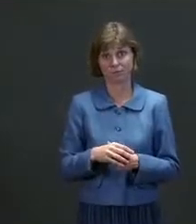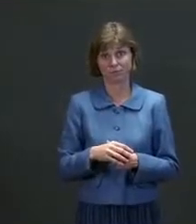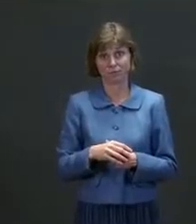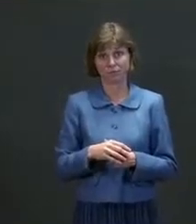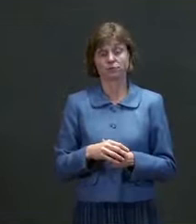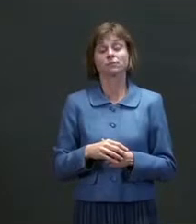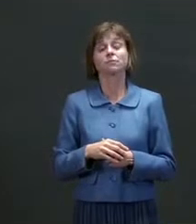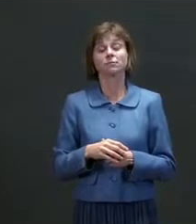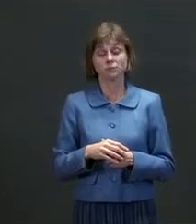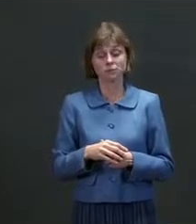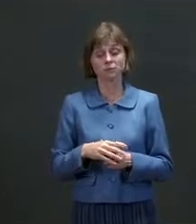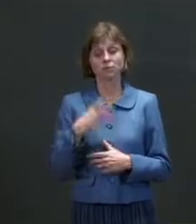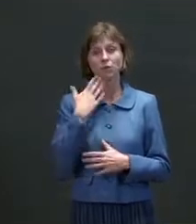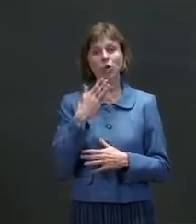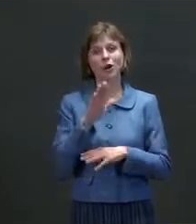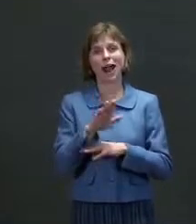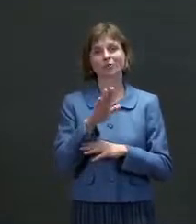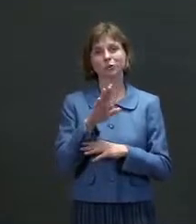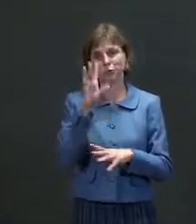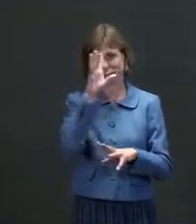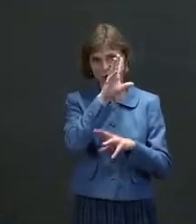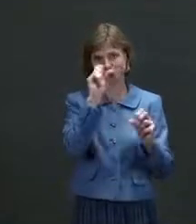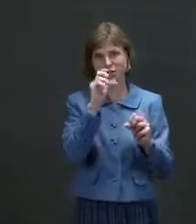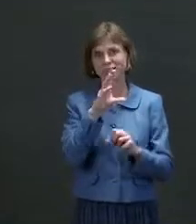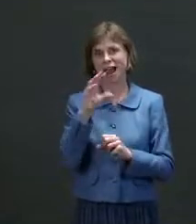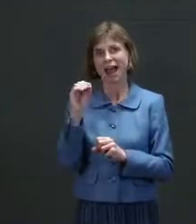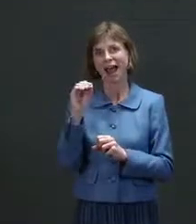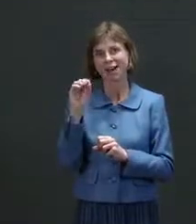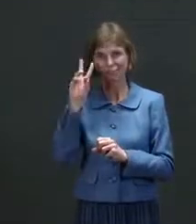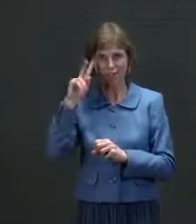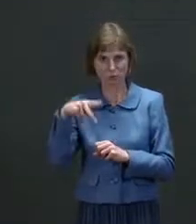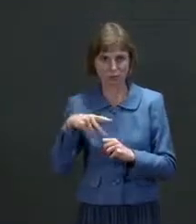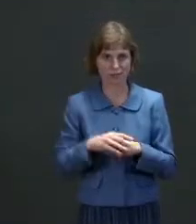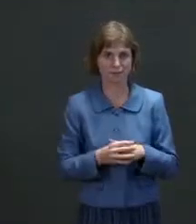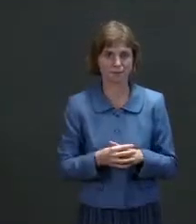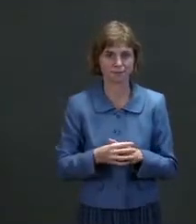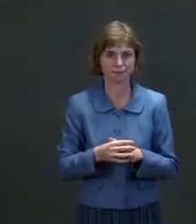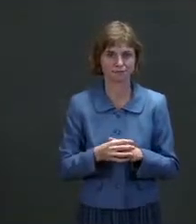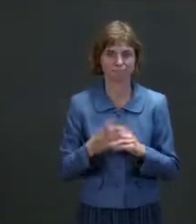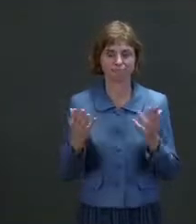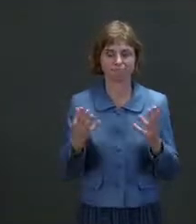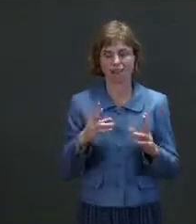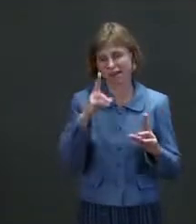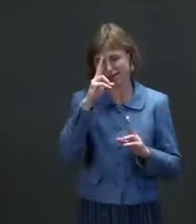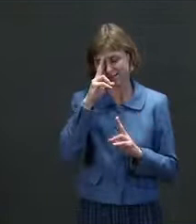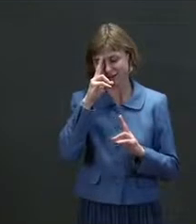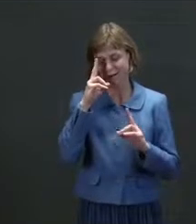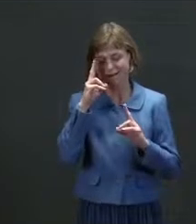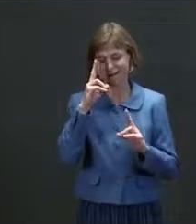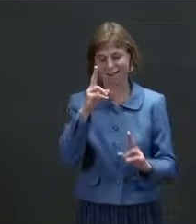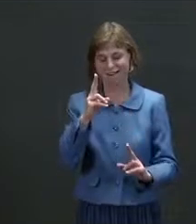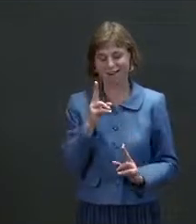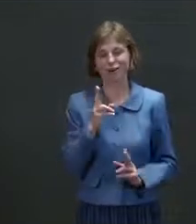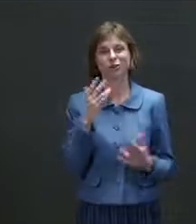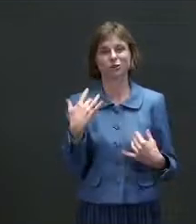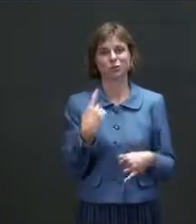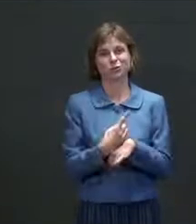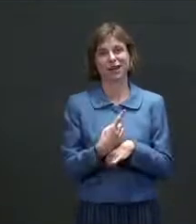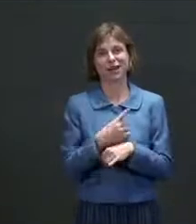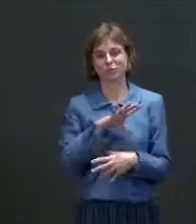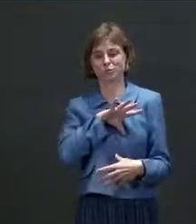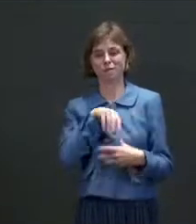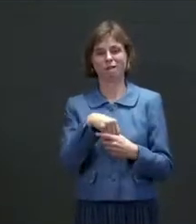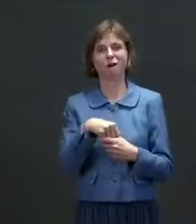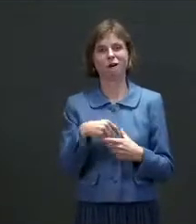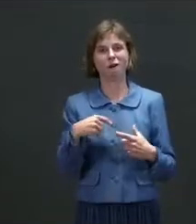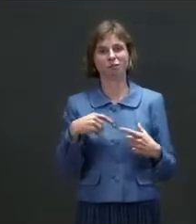Good afternoon, Mr. President and Madam Vice President. It is such an honor today to be a part of